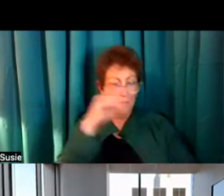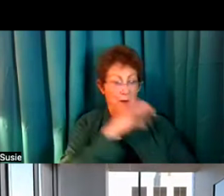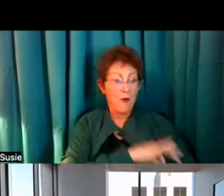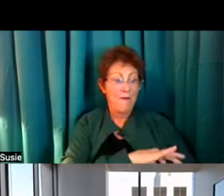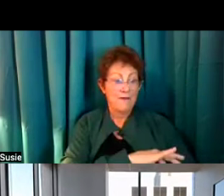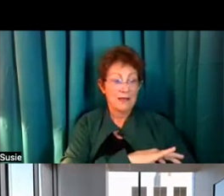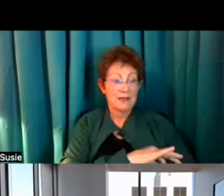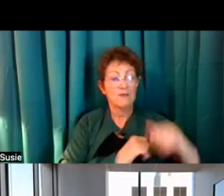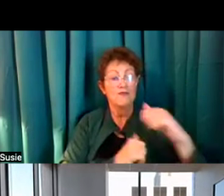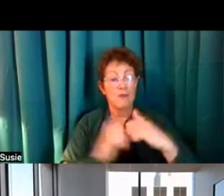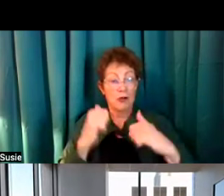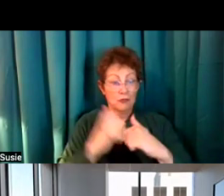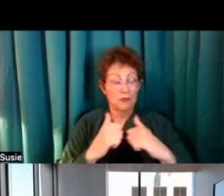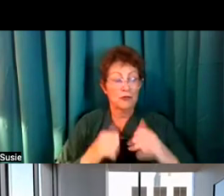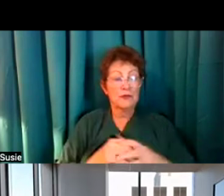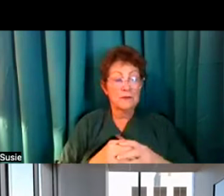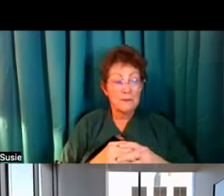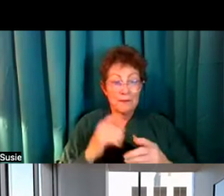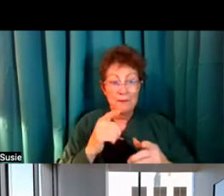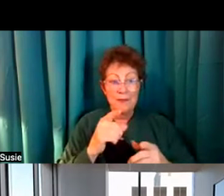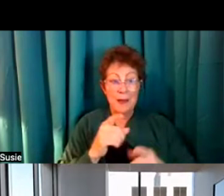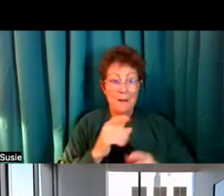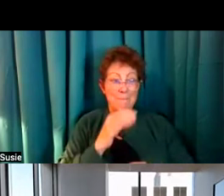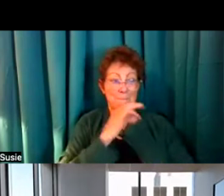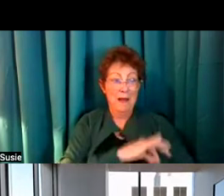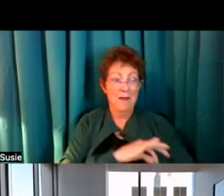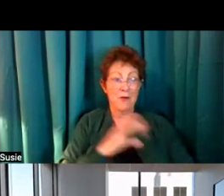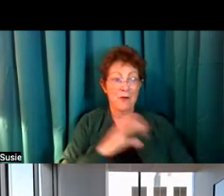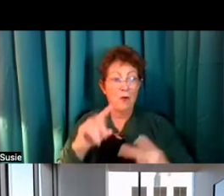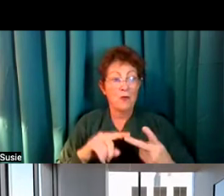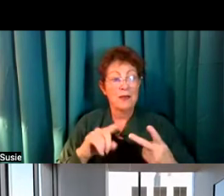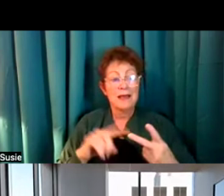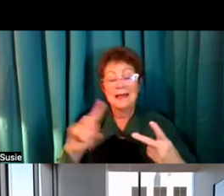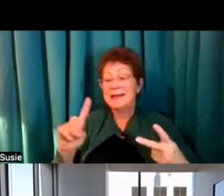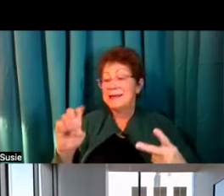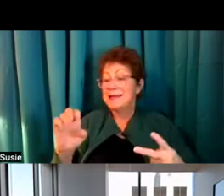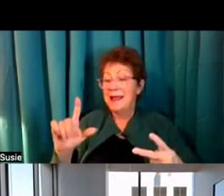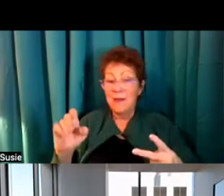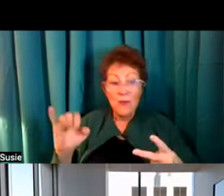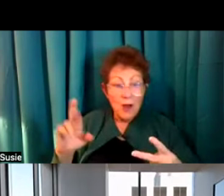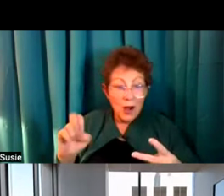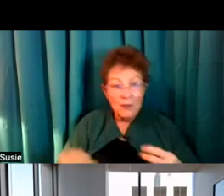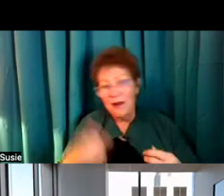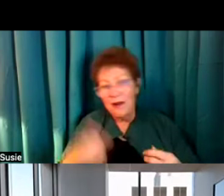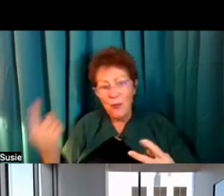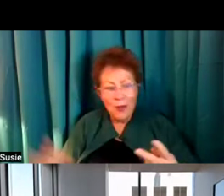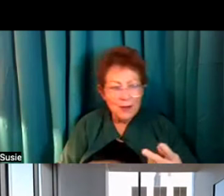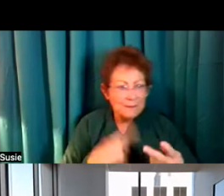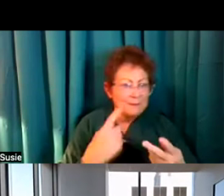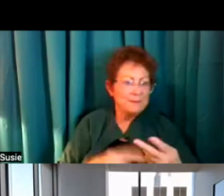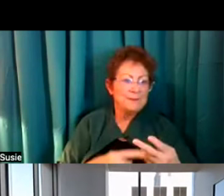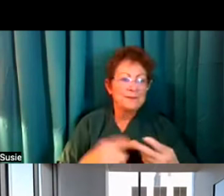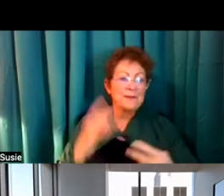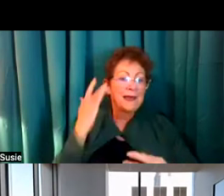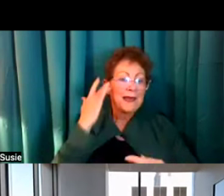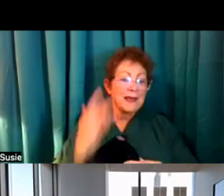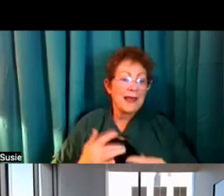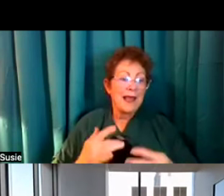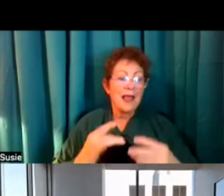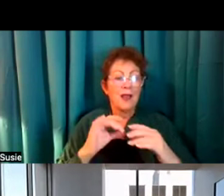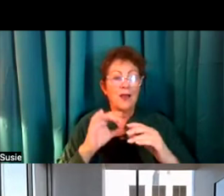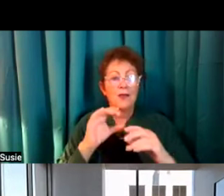structures. The benefit corporation is one, the Delaware Public Benefit Corporation is another, the California Social